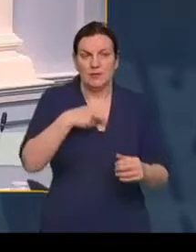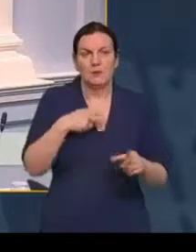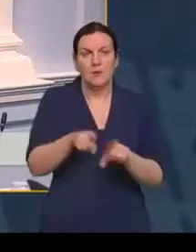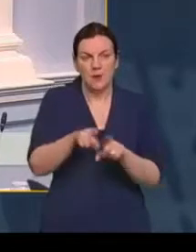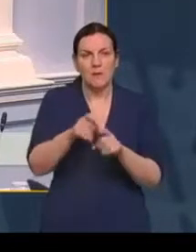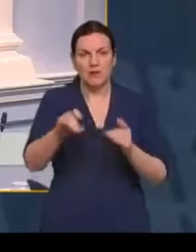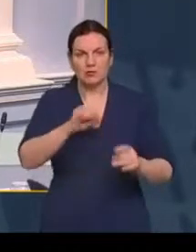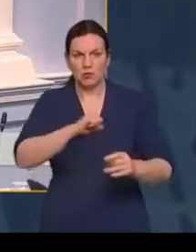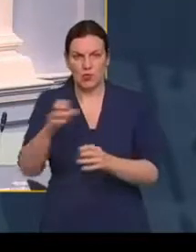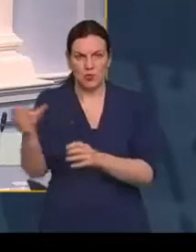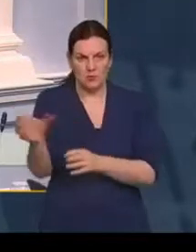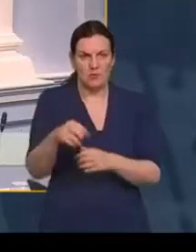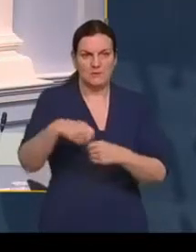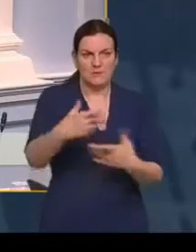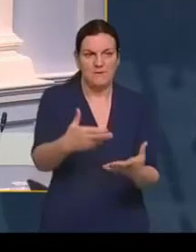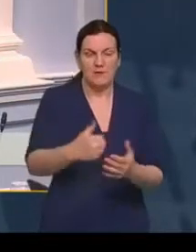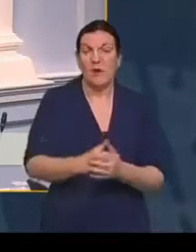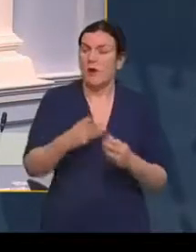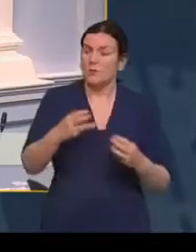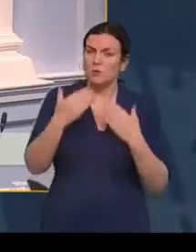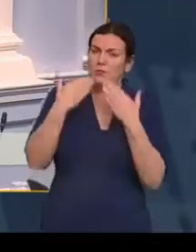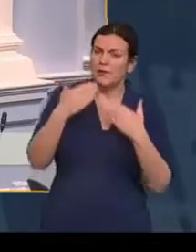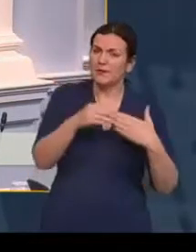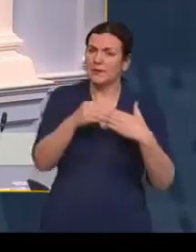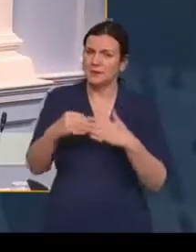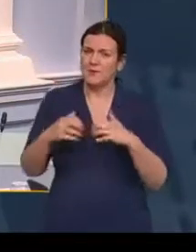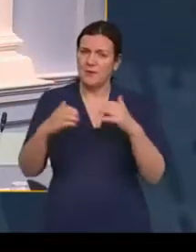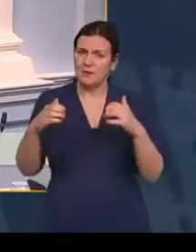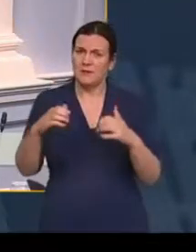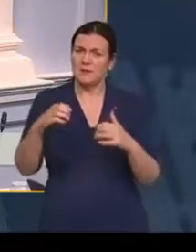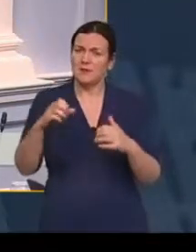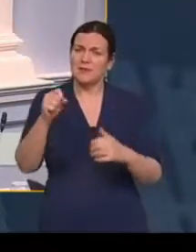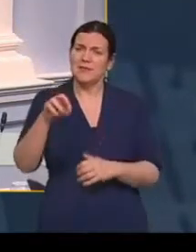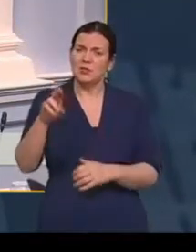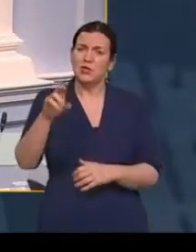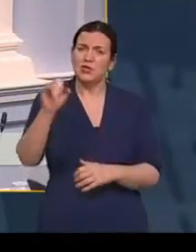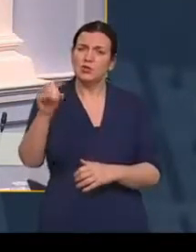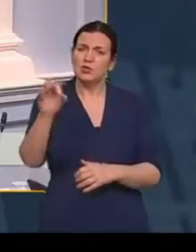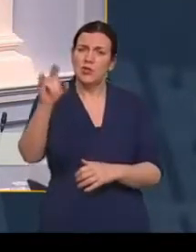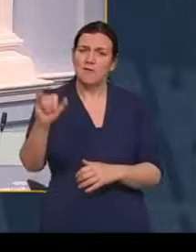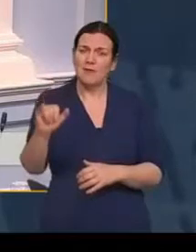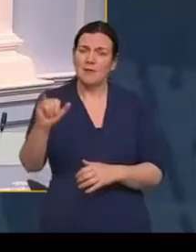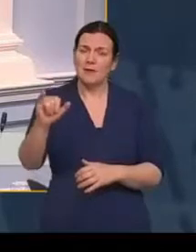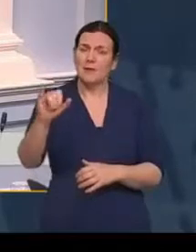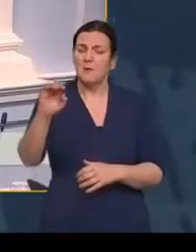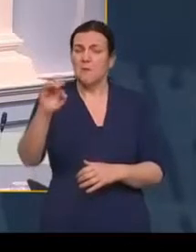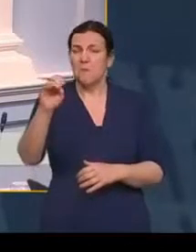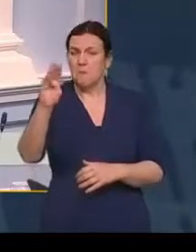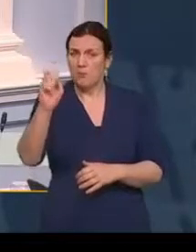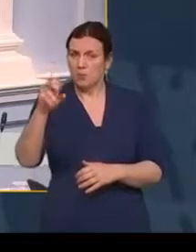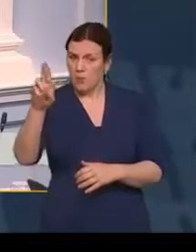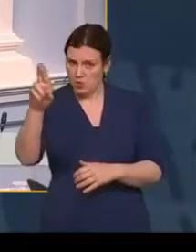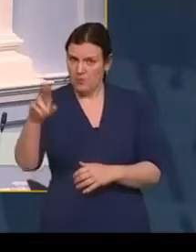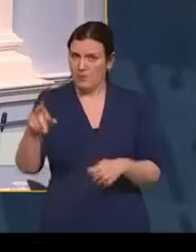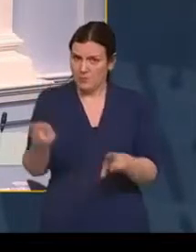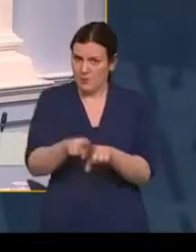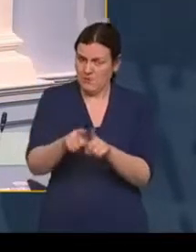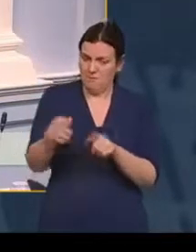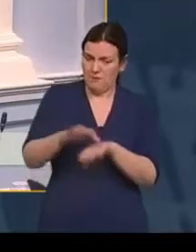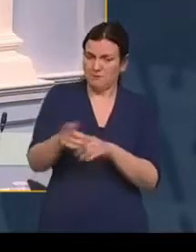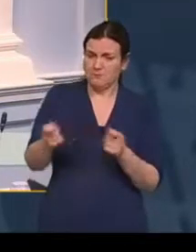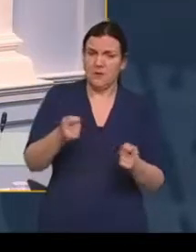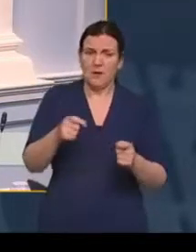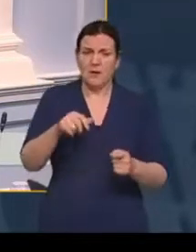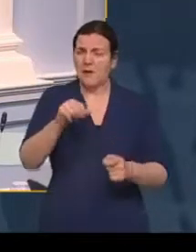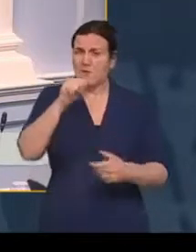of making sure that they're delivered. I want to thank the Leader of the House as well, Senator Jerry Buttimer, for facilitating this debate. And